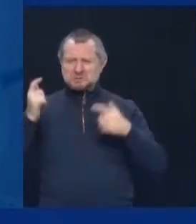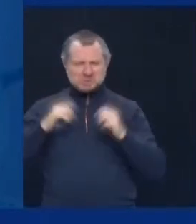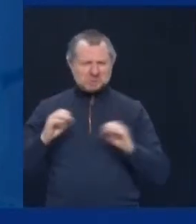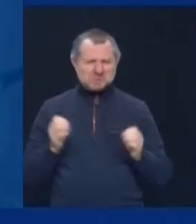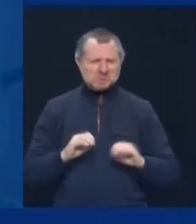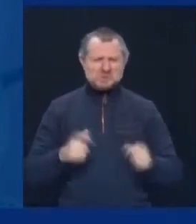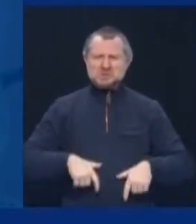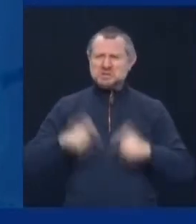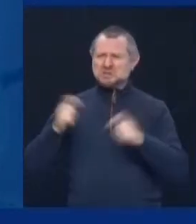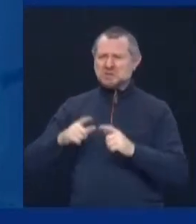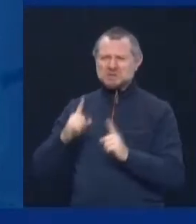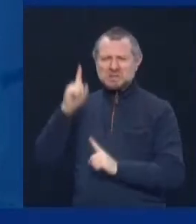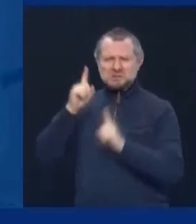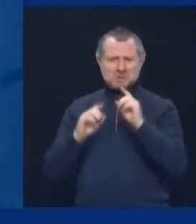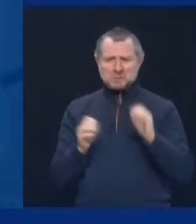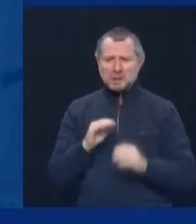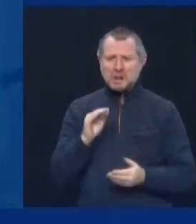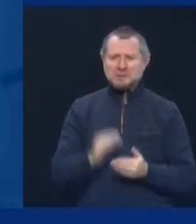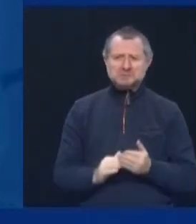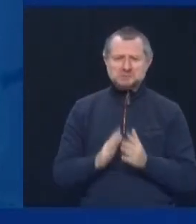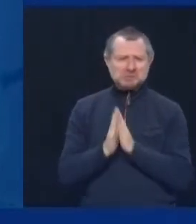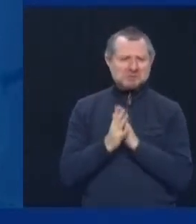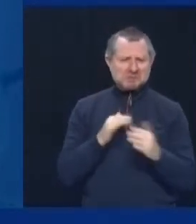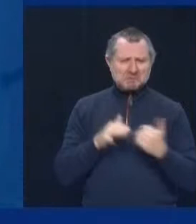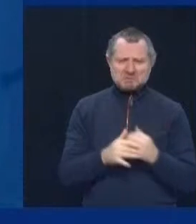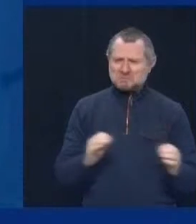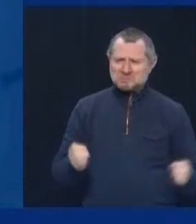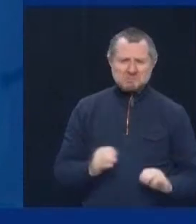sidewalk traffic than the other boroughs.